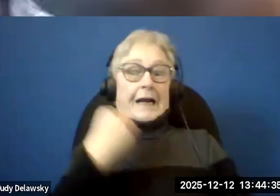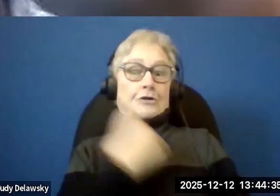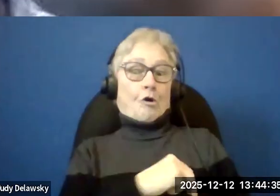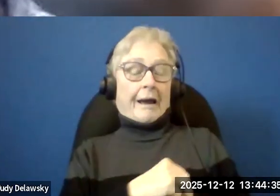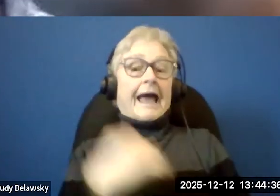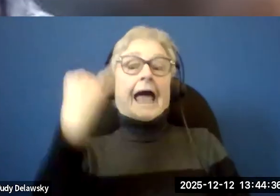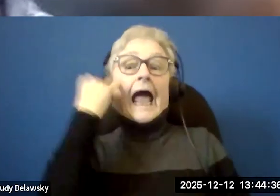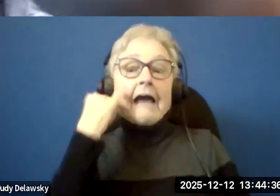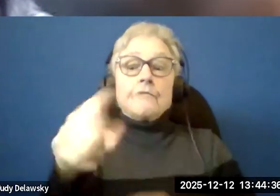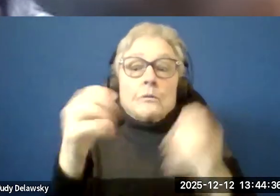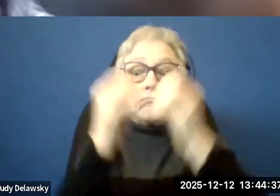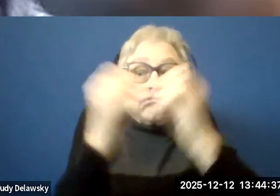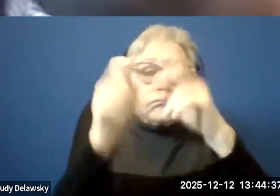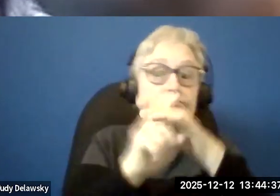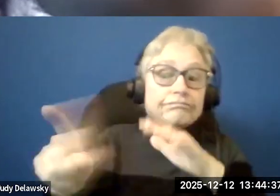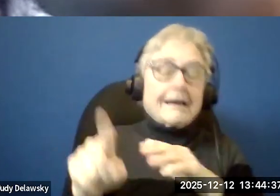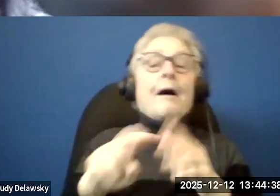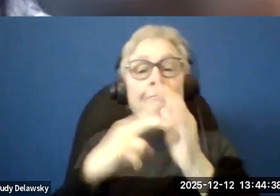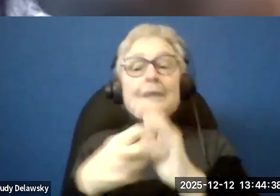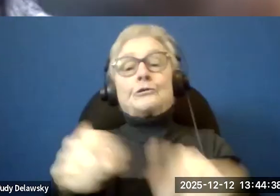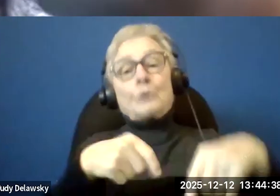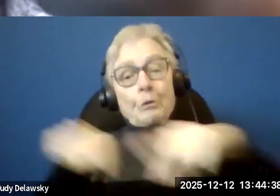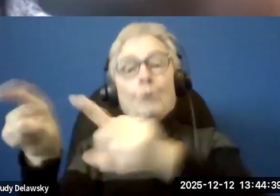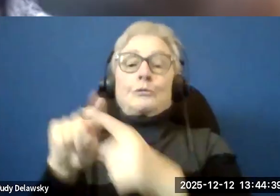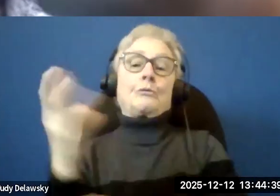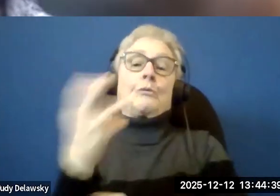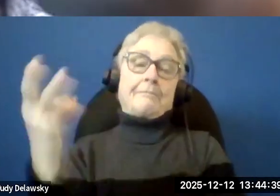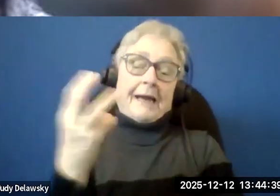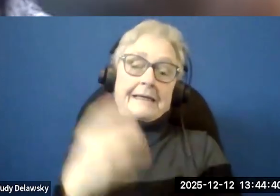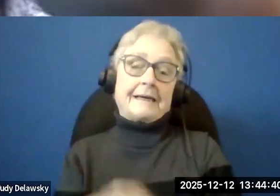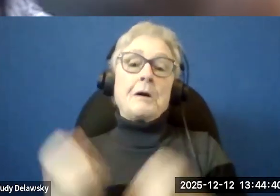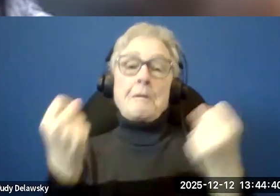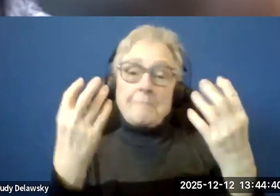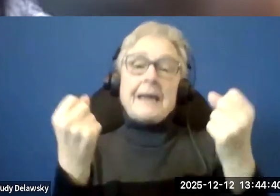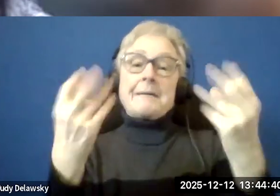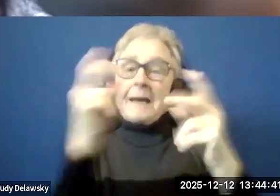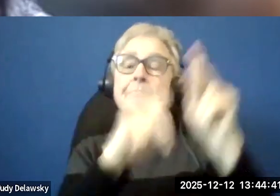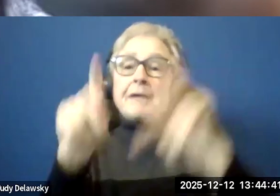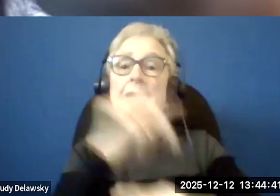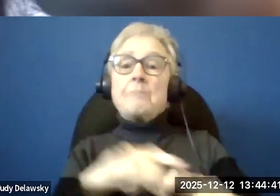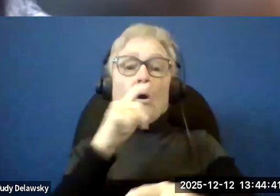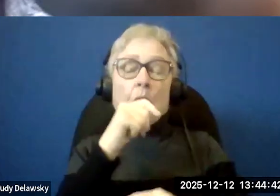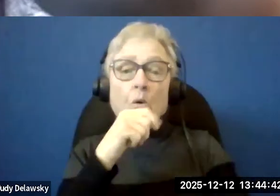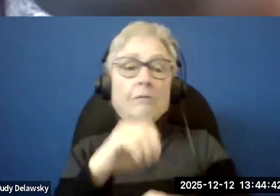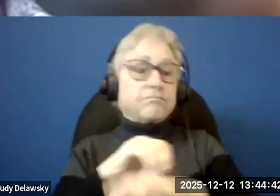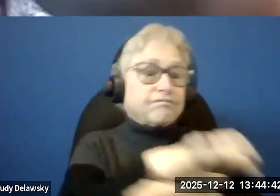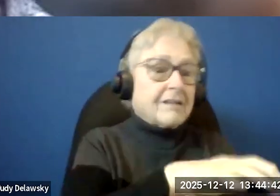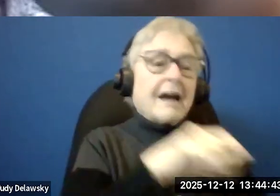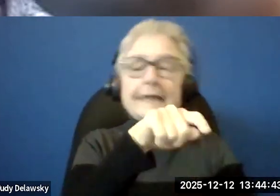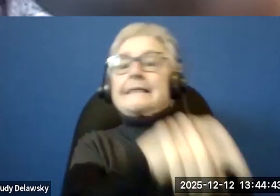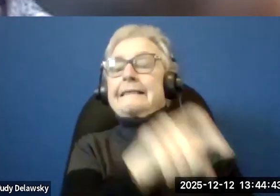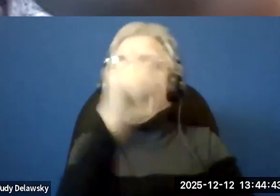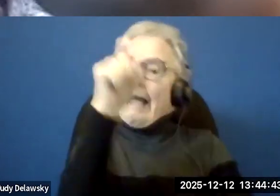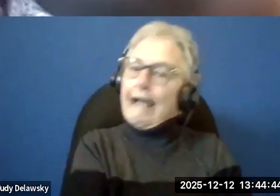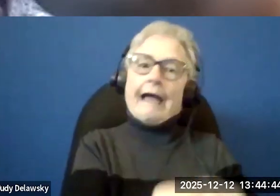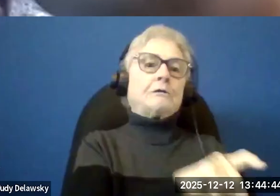to Winnipeg. And many of the folks who were impacted were in remote regions of Manitoba. And so,